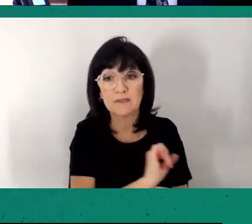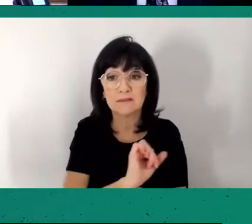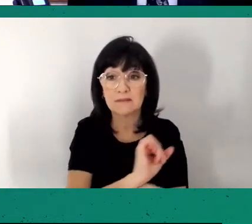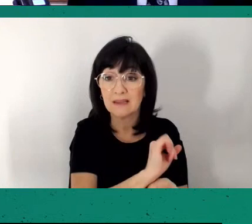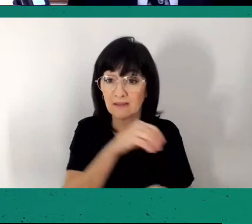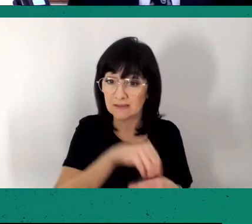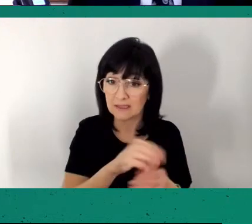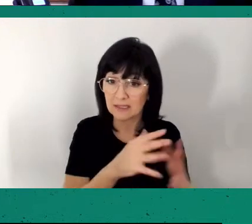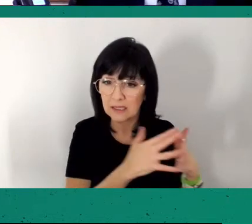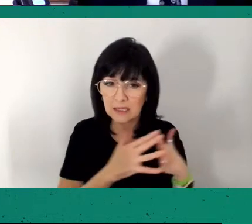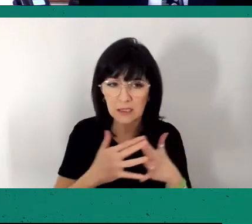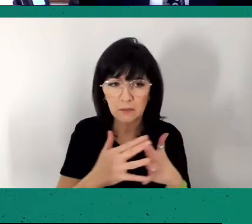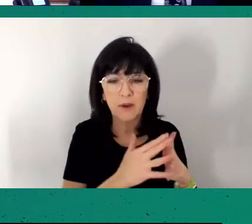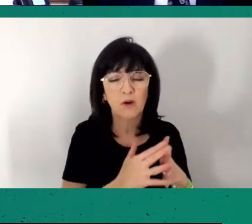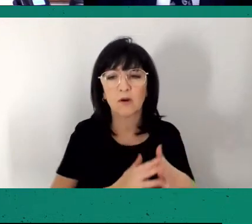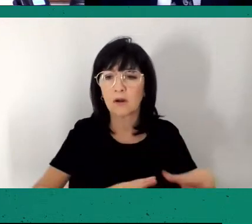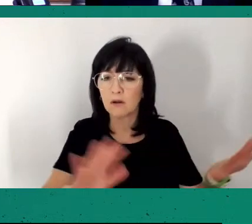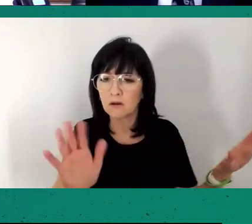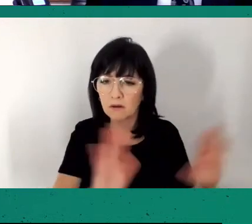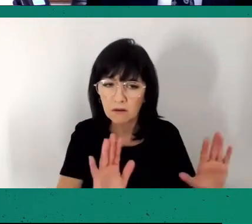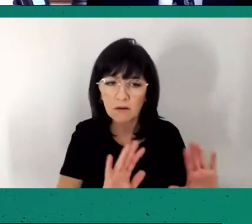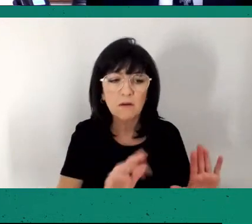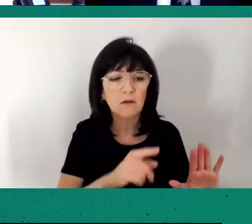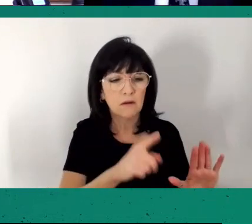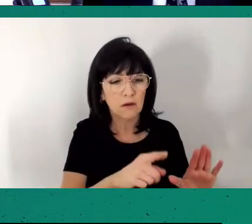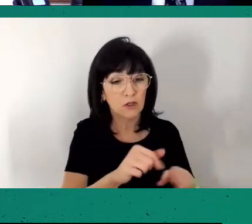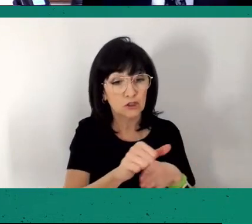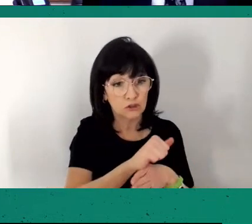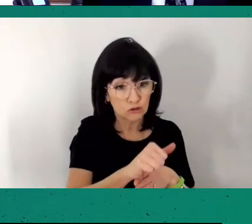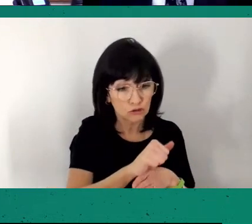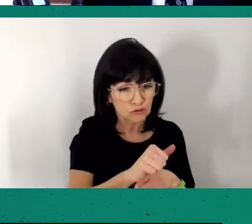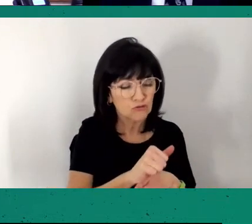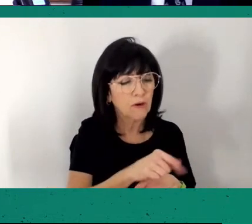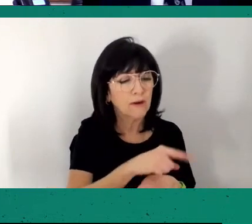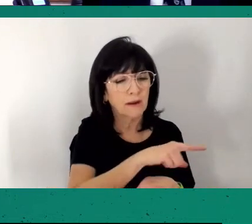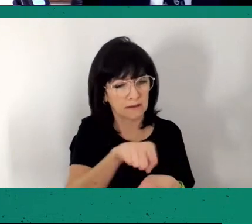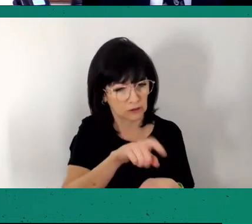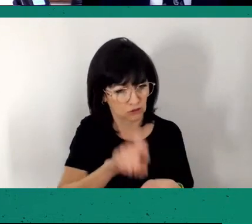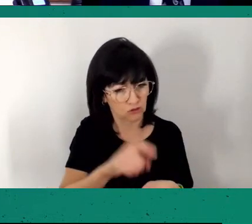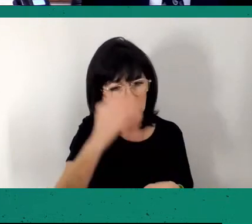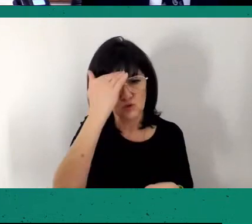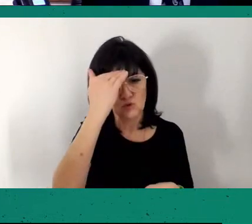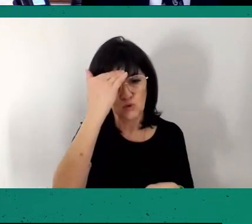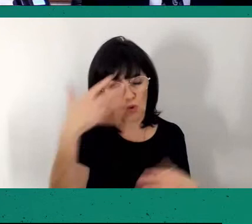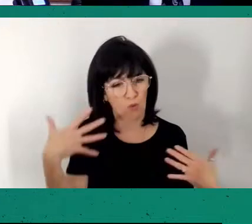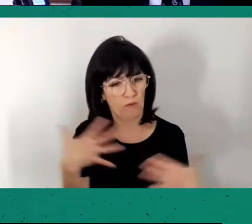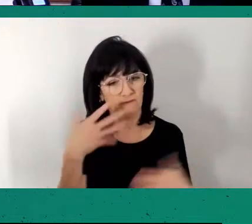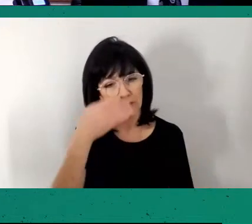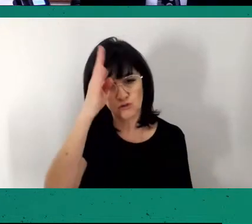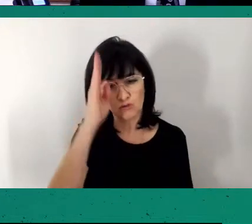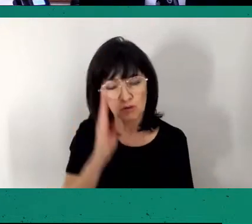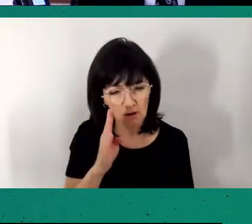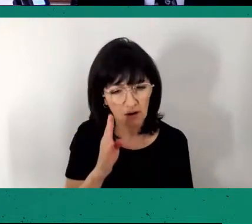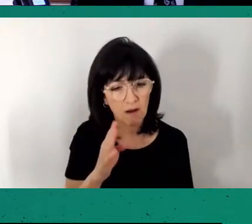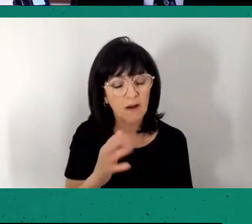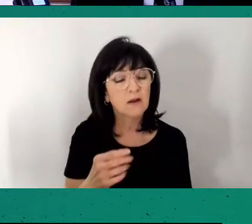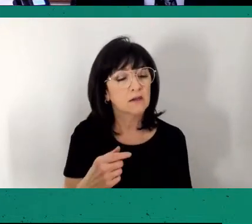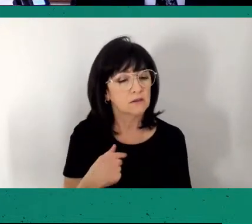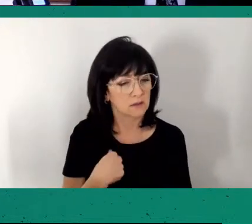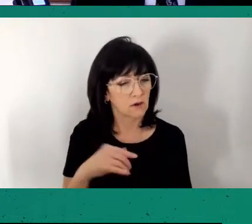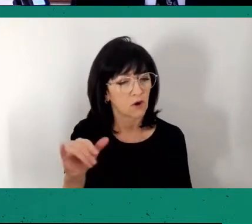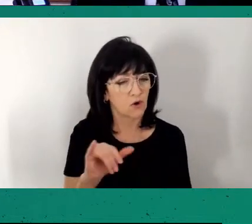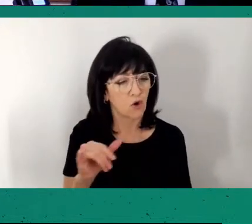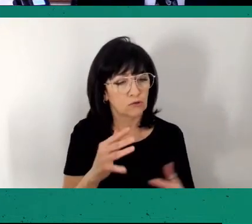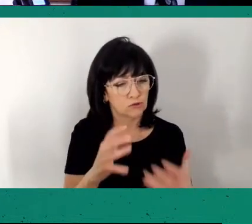or blacks to endeavor to train them up in the fear of God. I desired them also that they would cause their